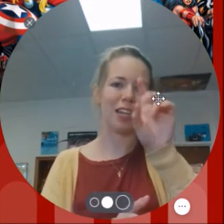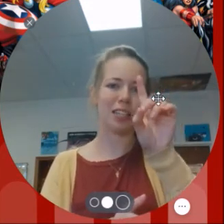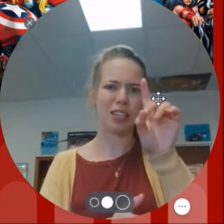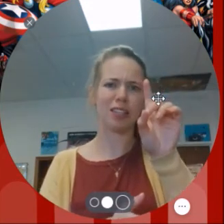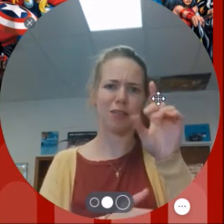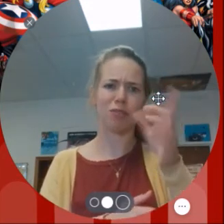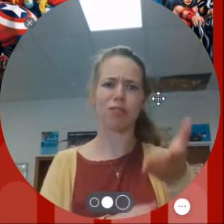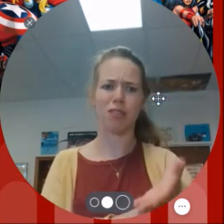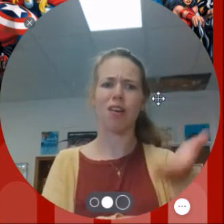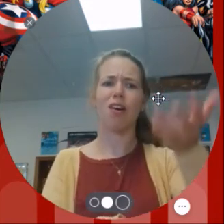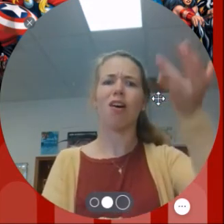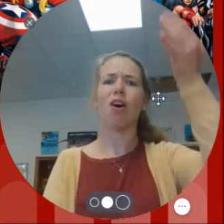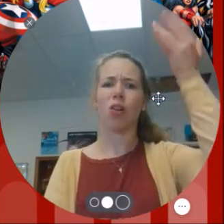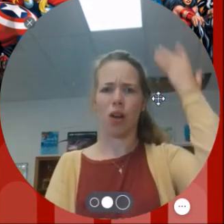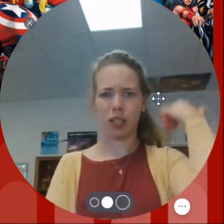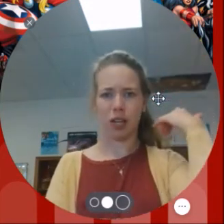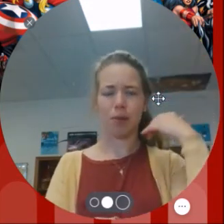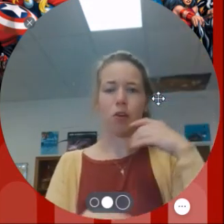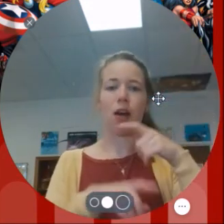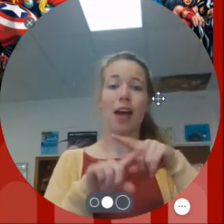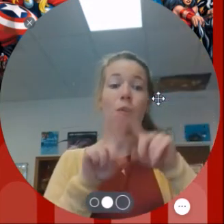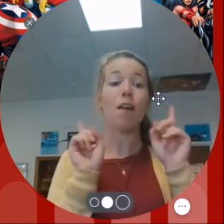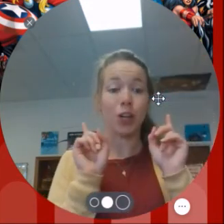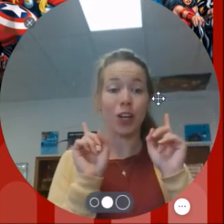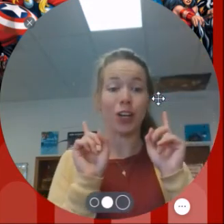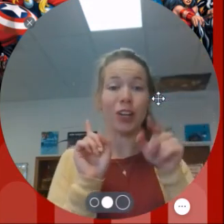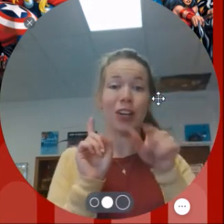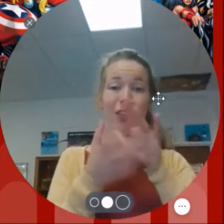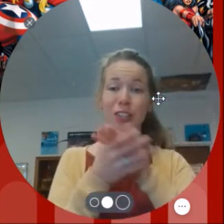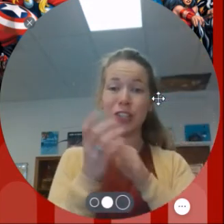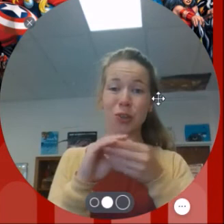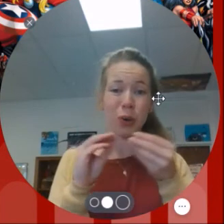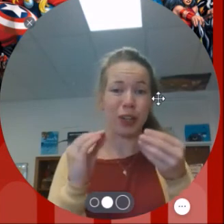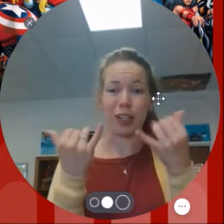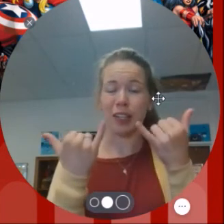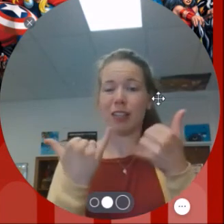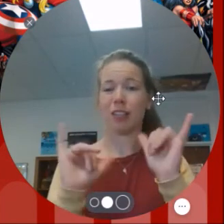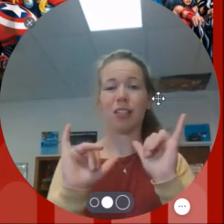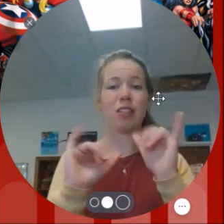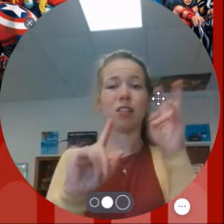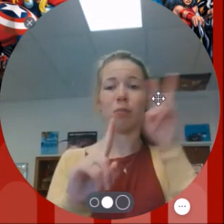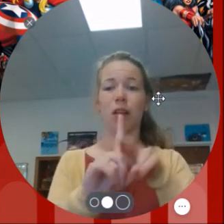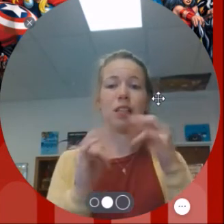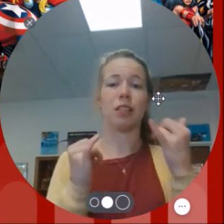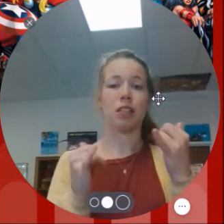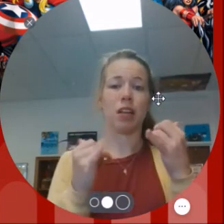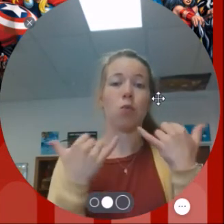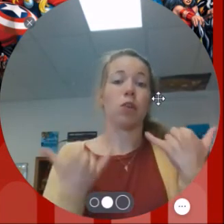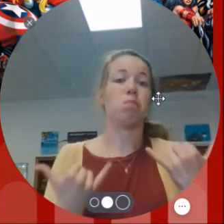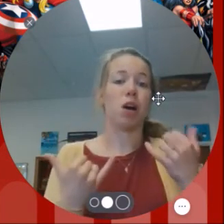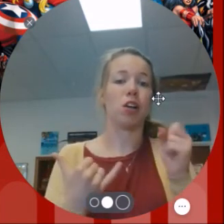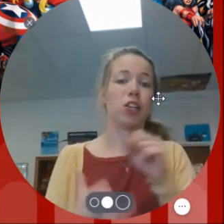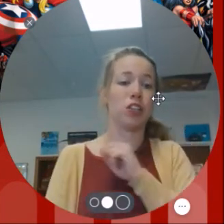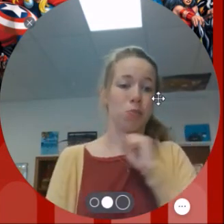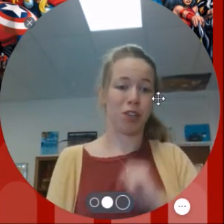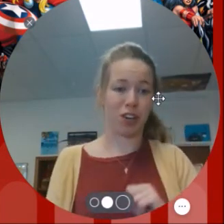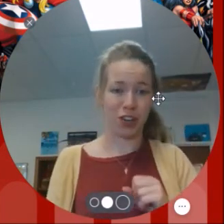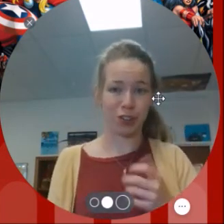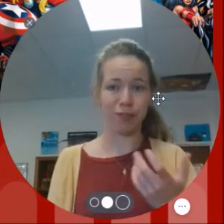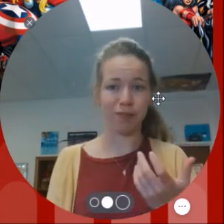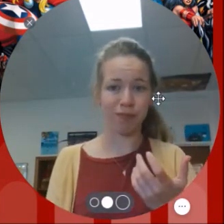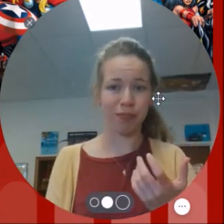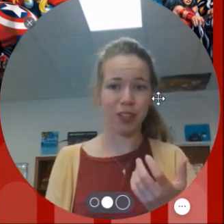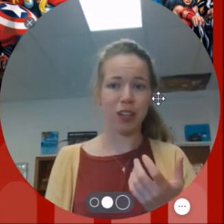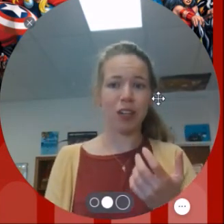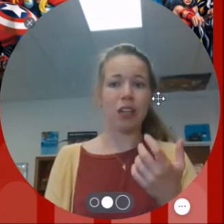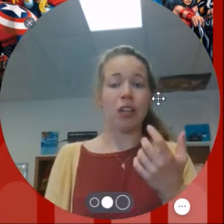700 AD. That was a long time ago. However, this story still applies today with modern